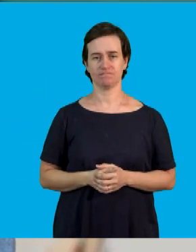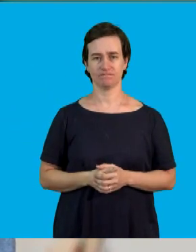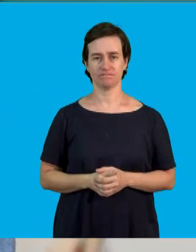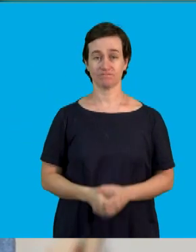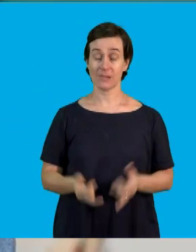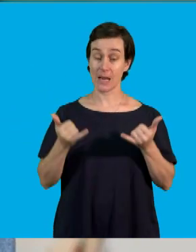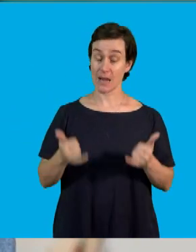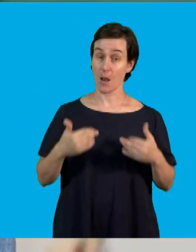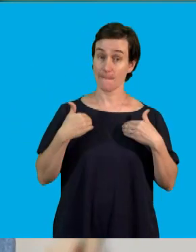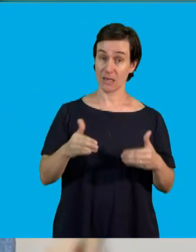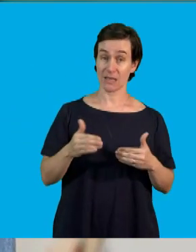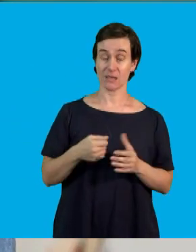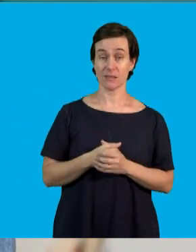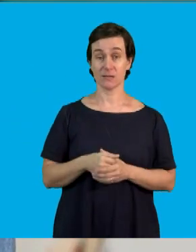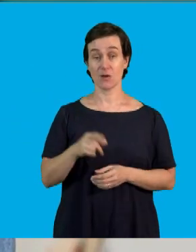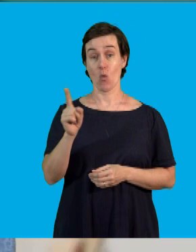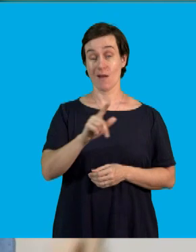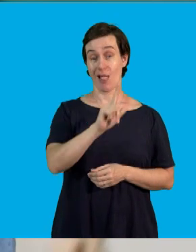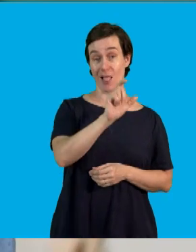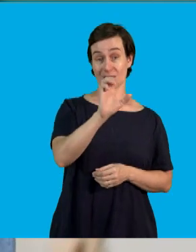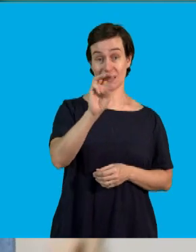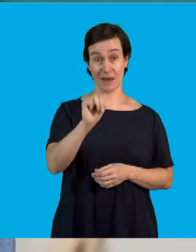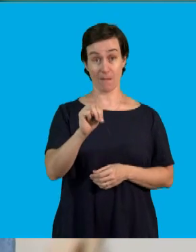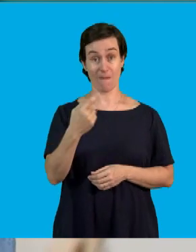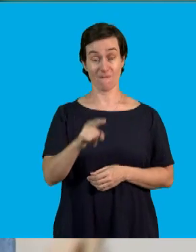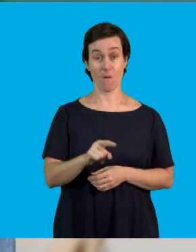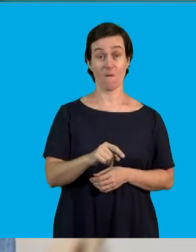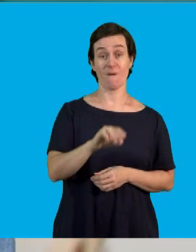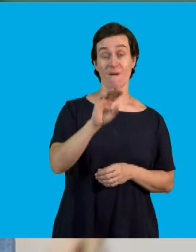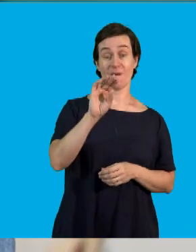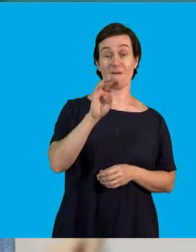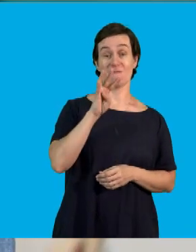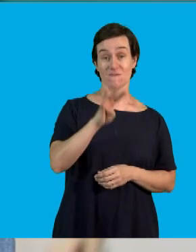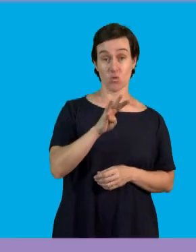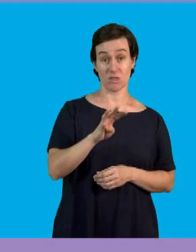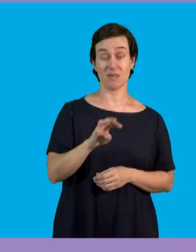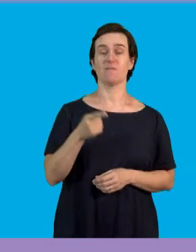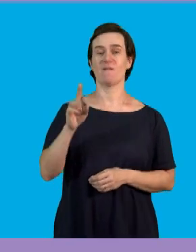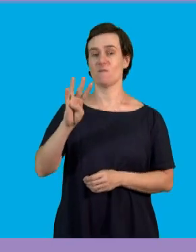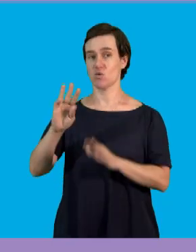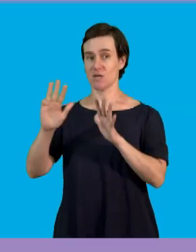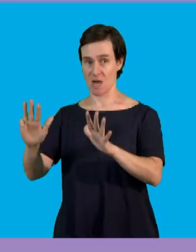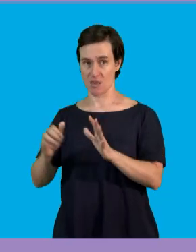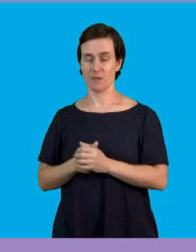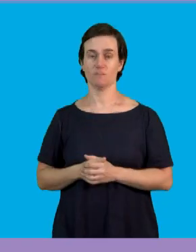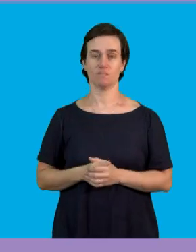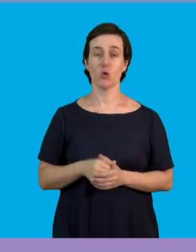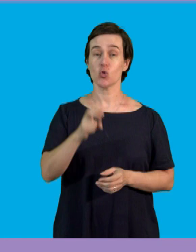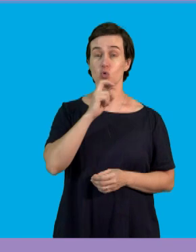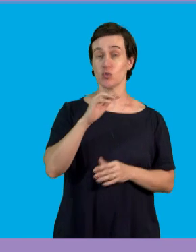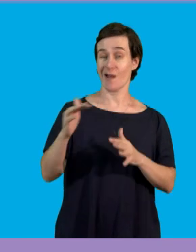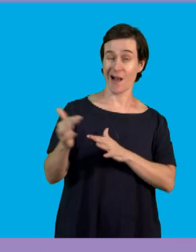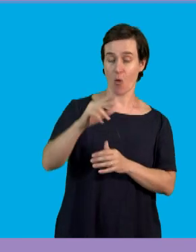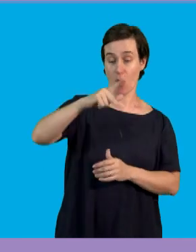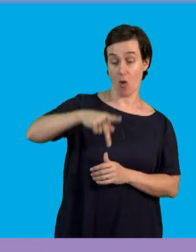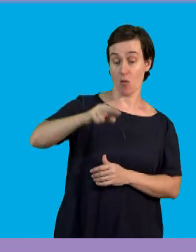start with finding the LCM of 14 and 49 using prime factorization. The first thing that